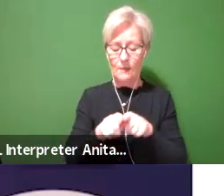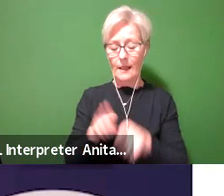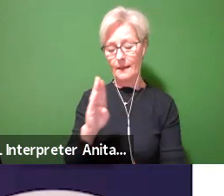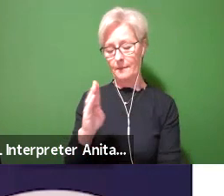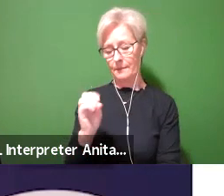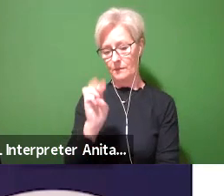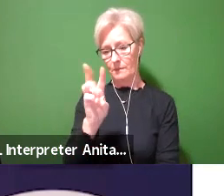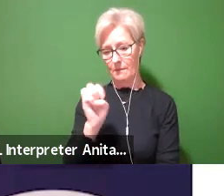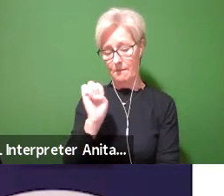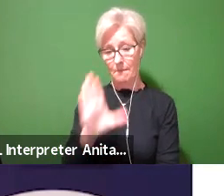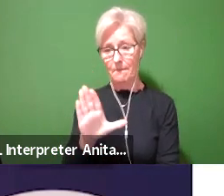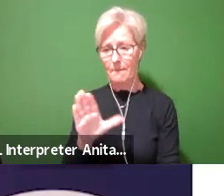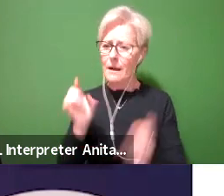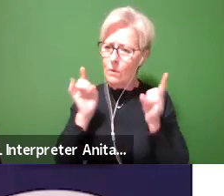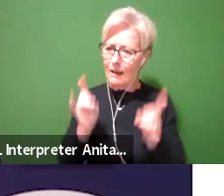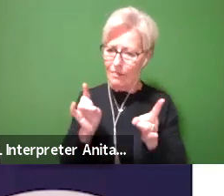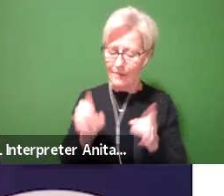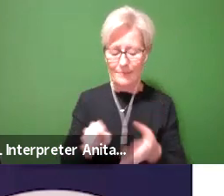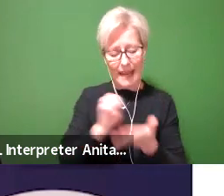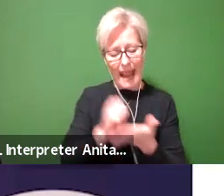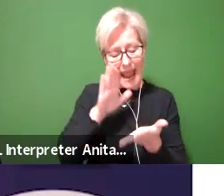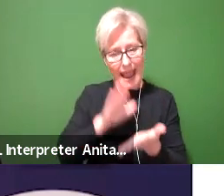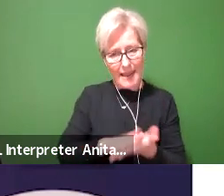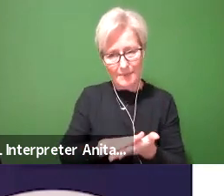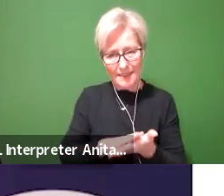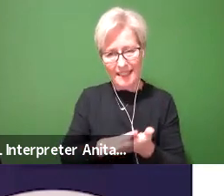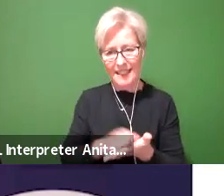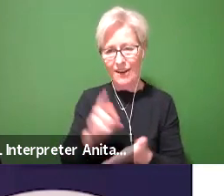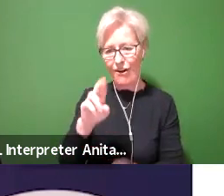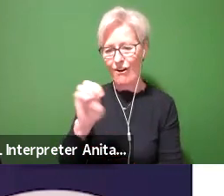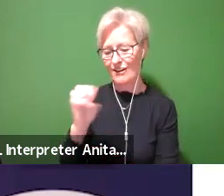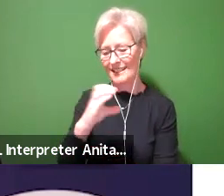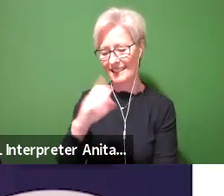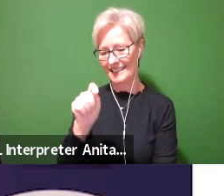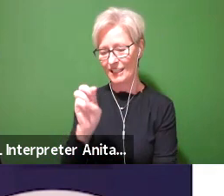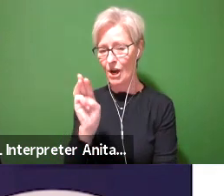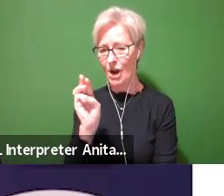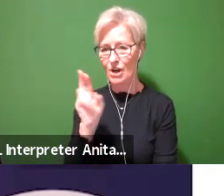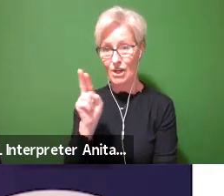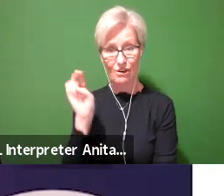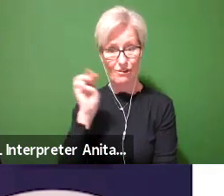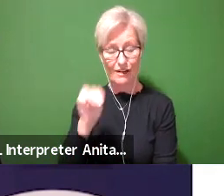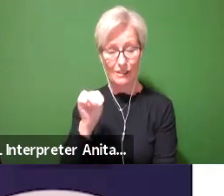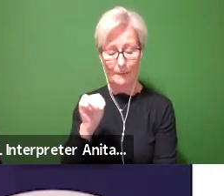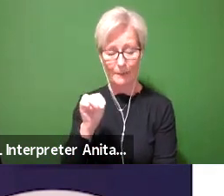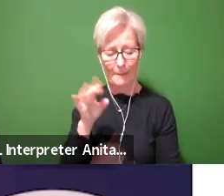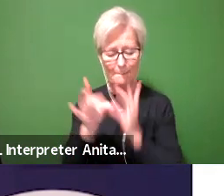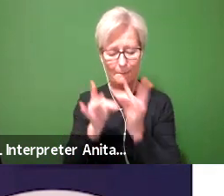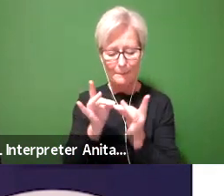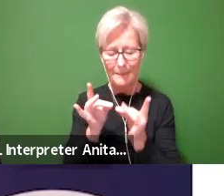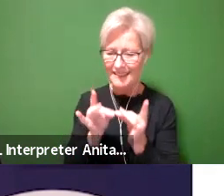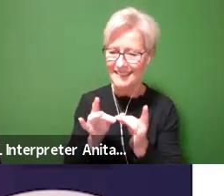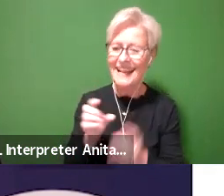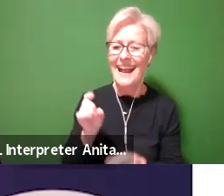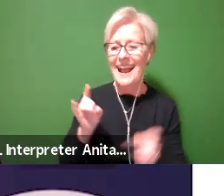remember, an empty rectum makes a happy bowel, and a happy bowel makes a happy bladder. So I